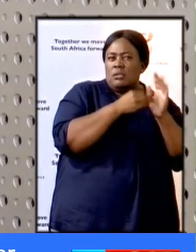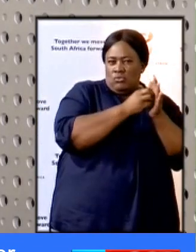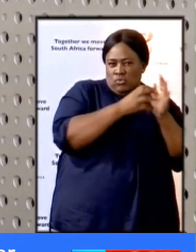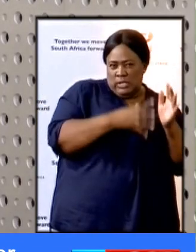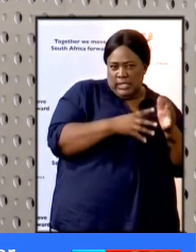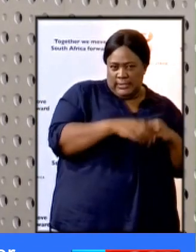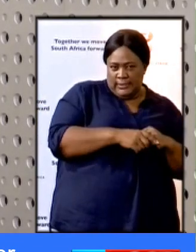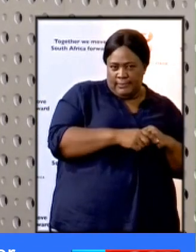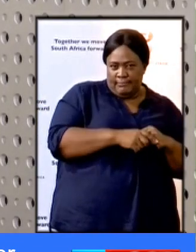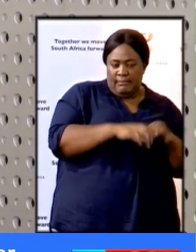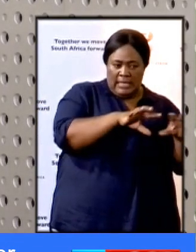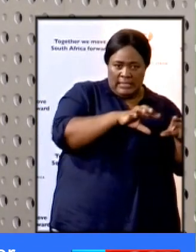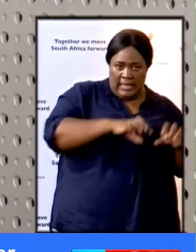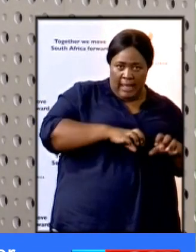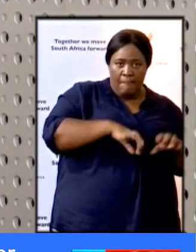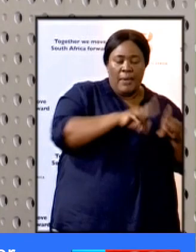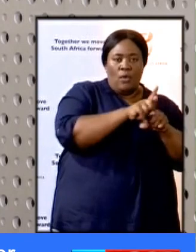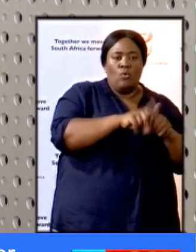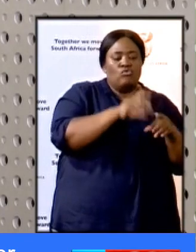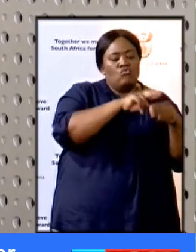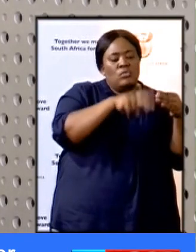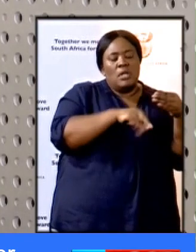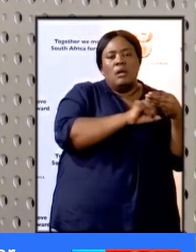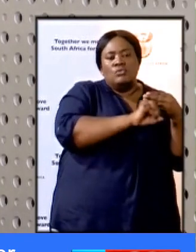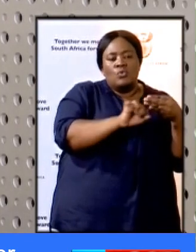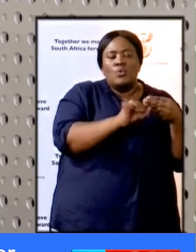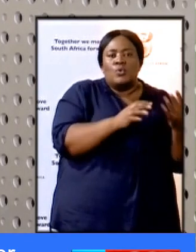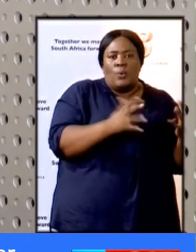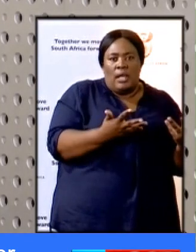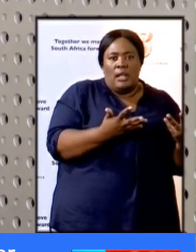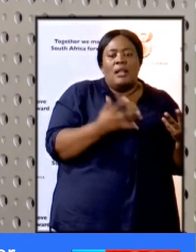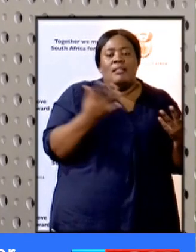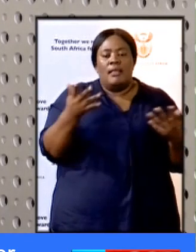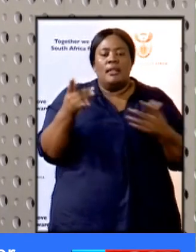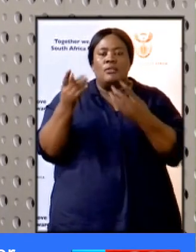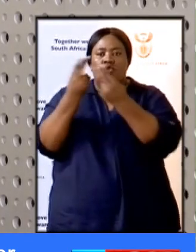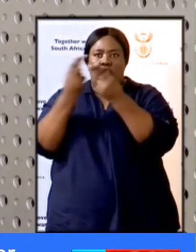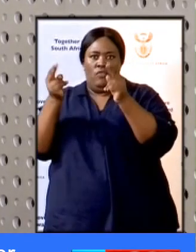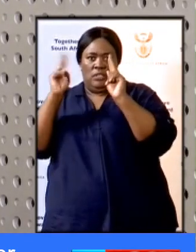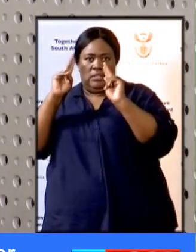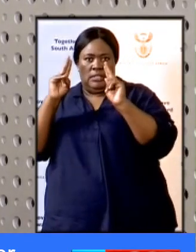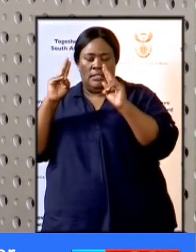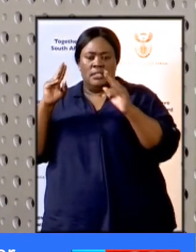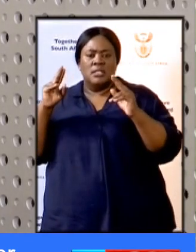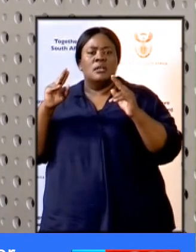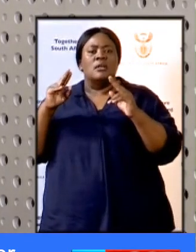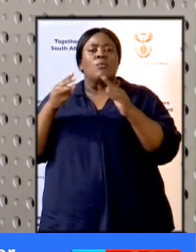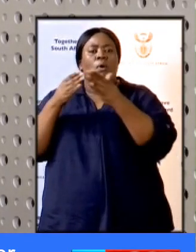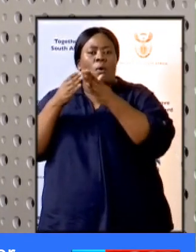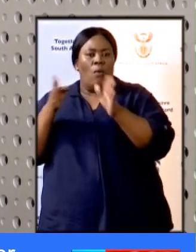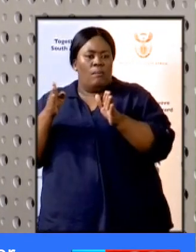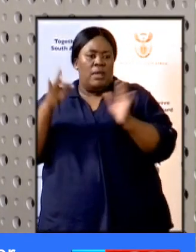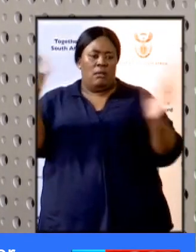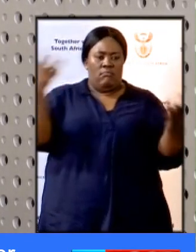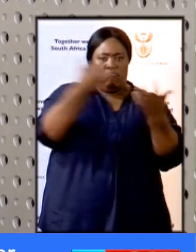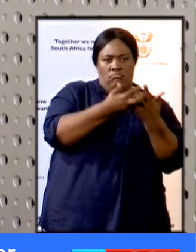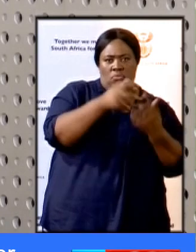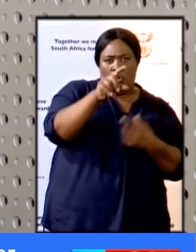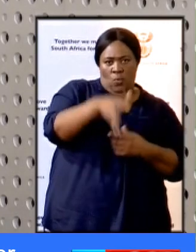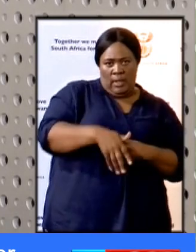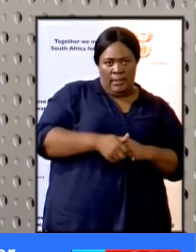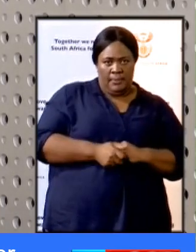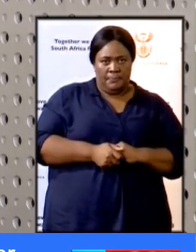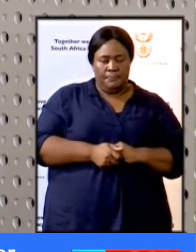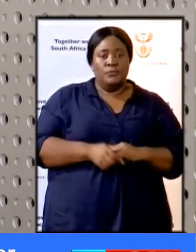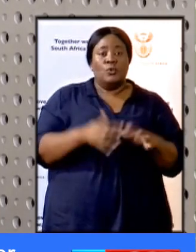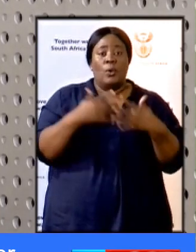and the release of those results, the matric results. Any plans to reopen universities for